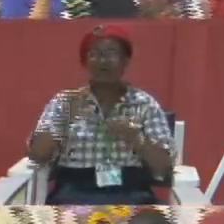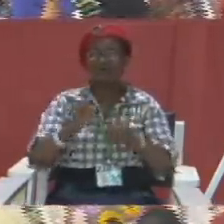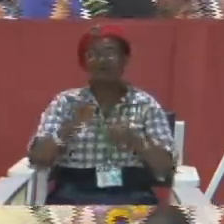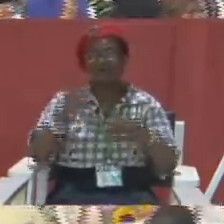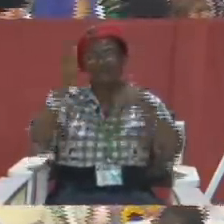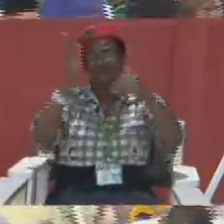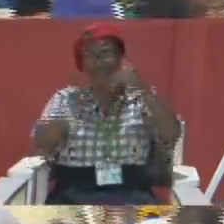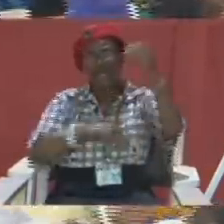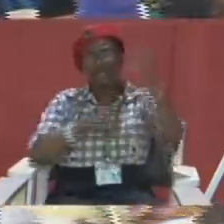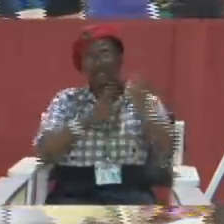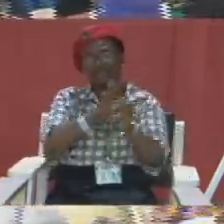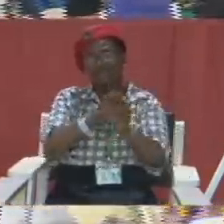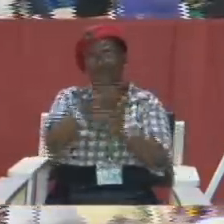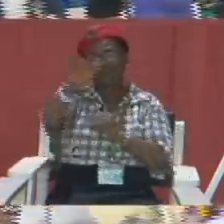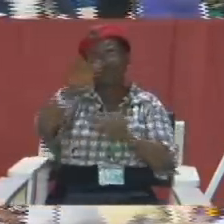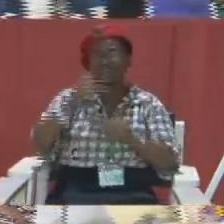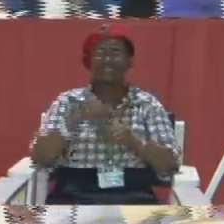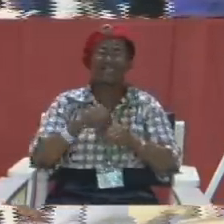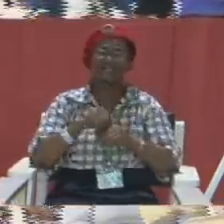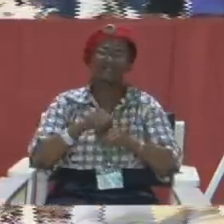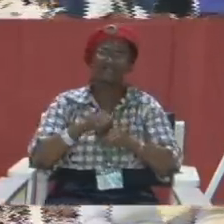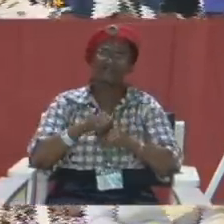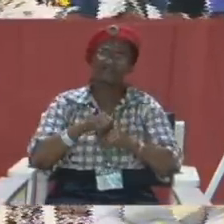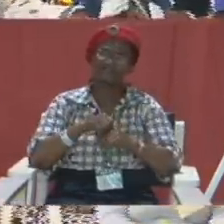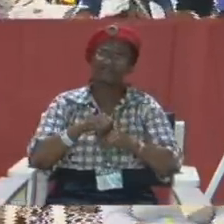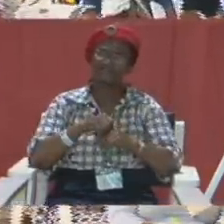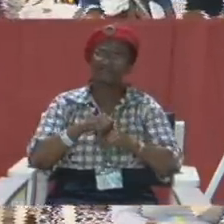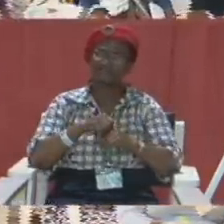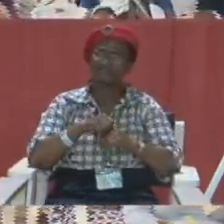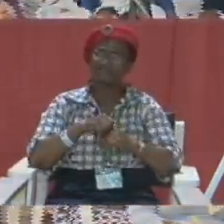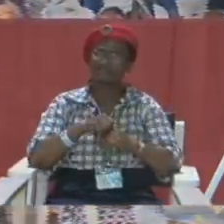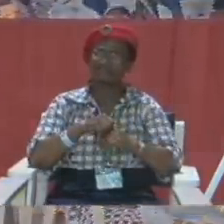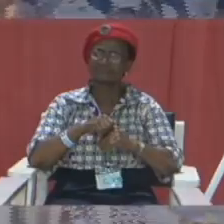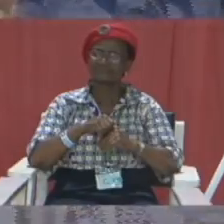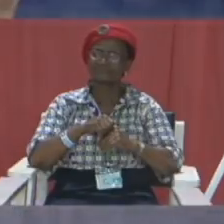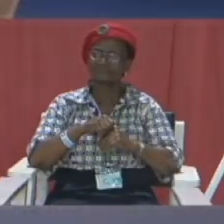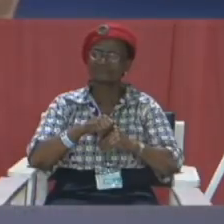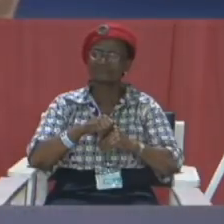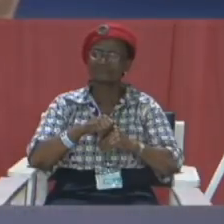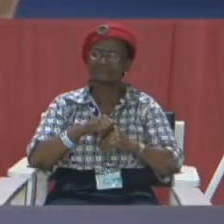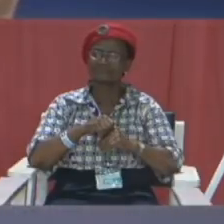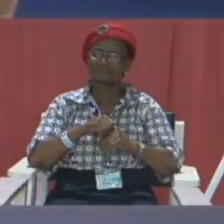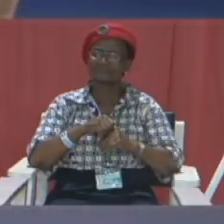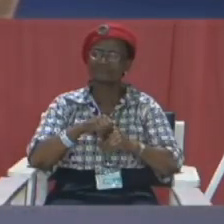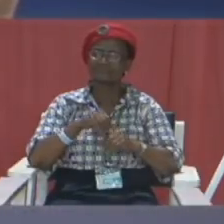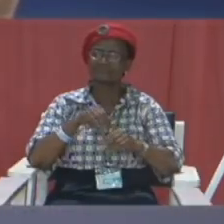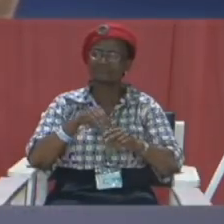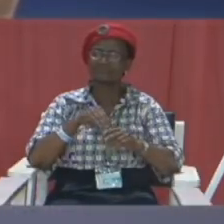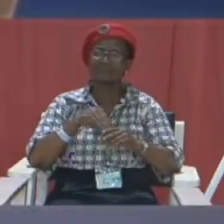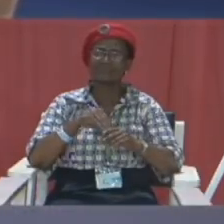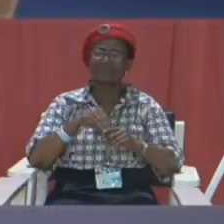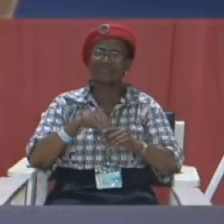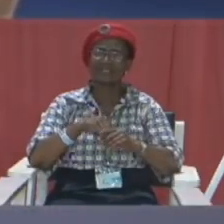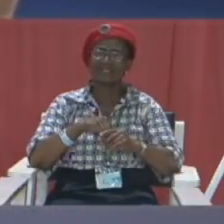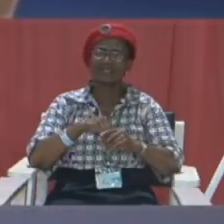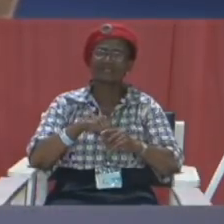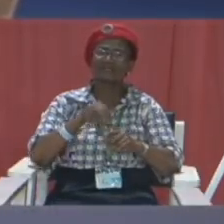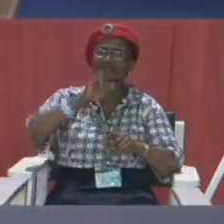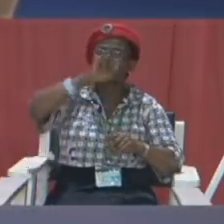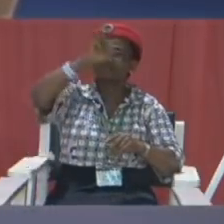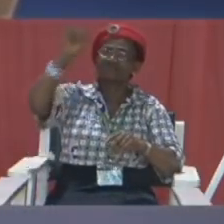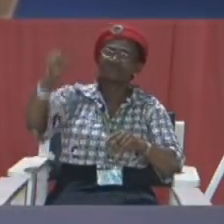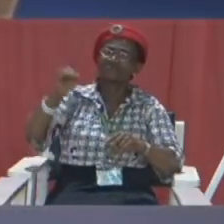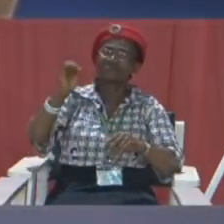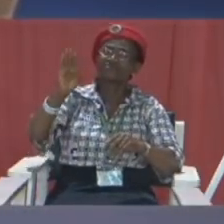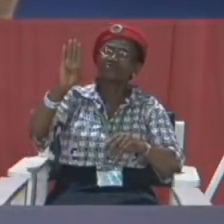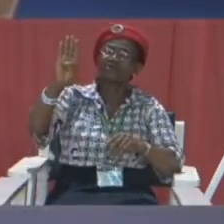Oh, that big yaraba can't do it. Once you saw. In Job chapter 20, from verse 4 to 5.